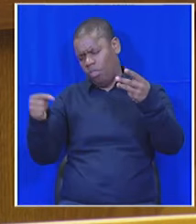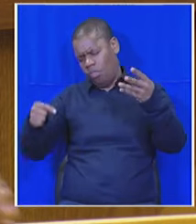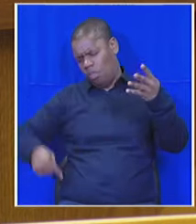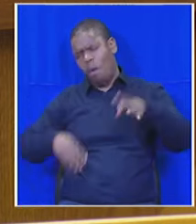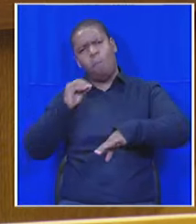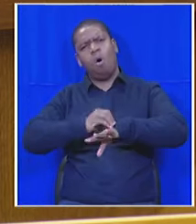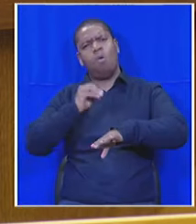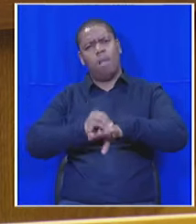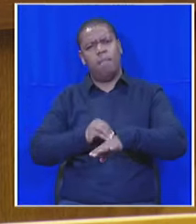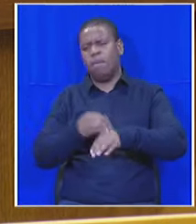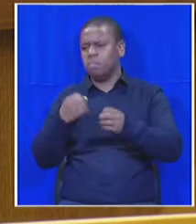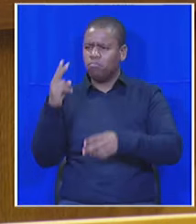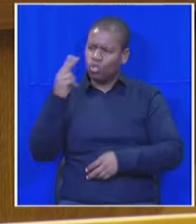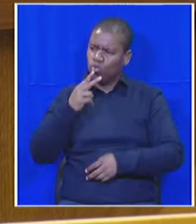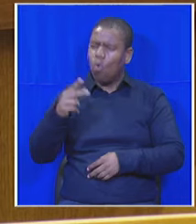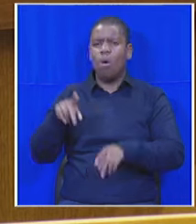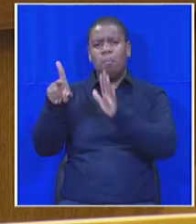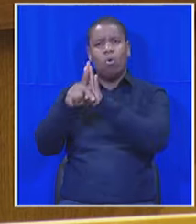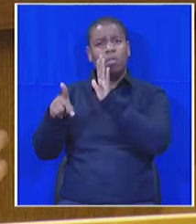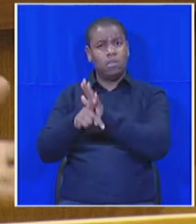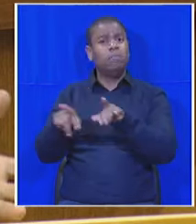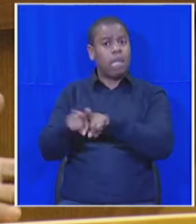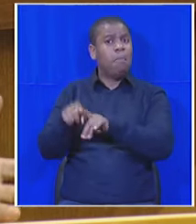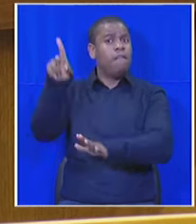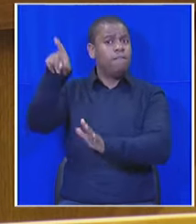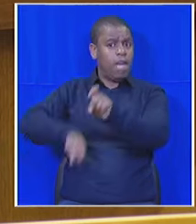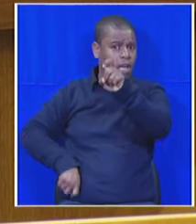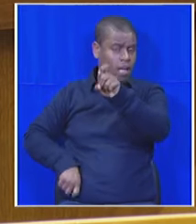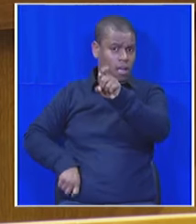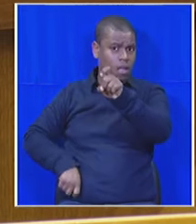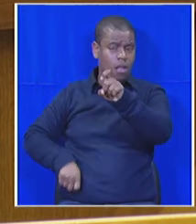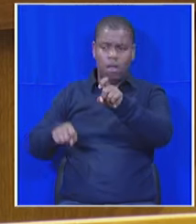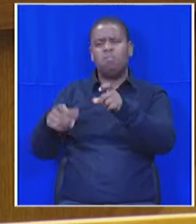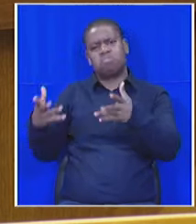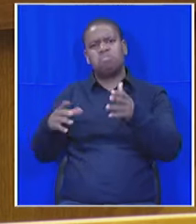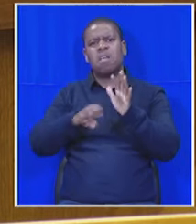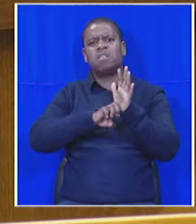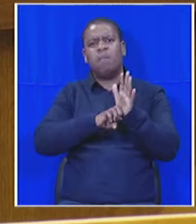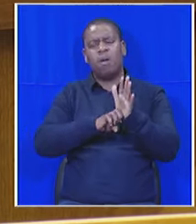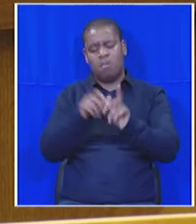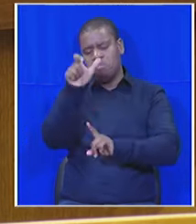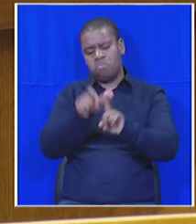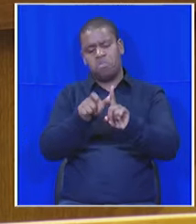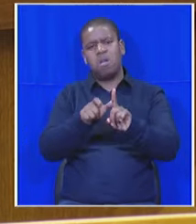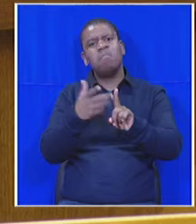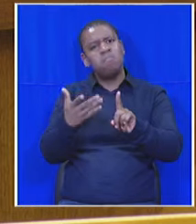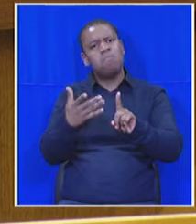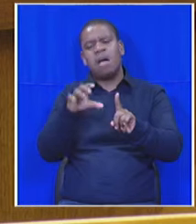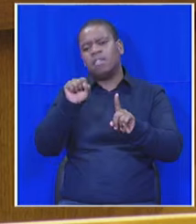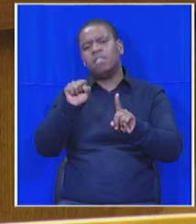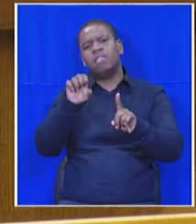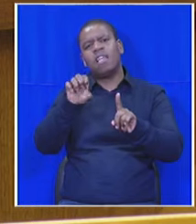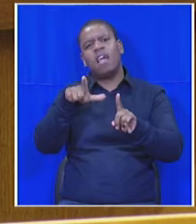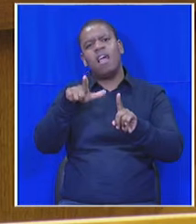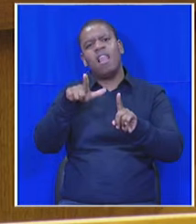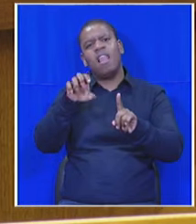casualties of this failed policy, such as Ubaba Comrade Selebi, who was accused